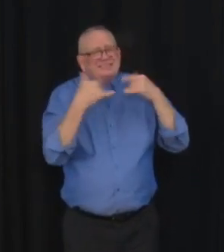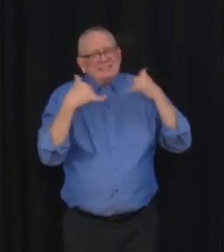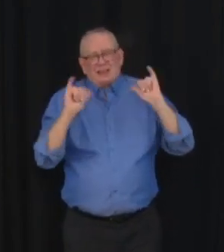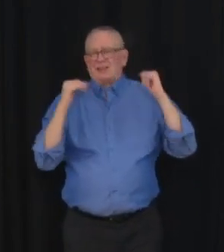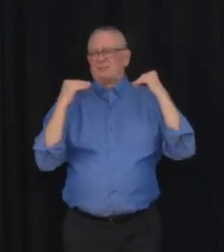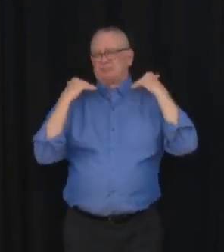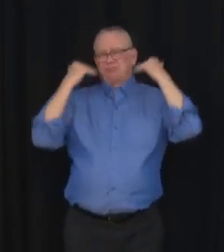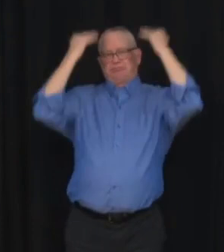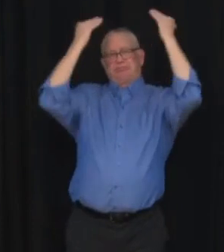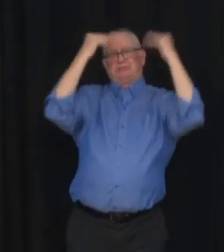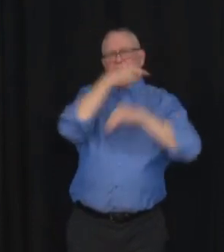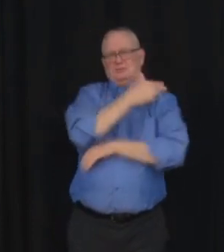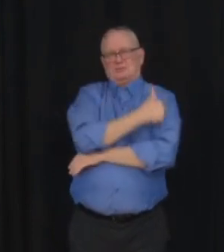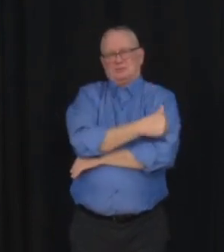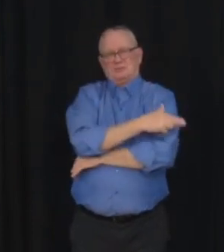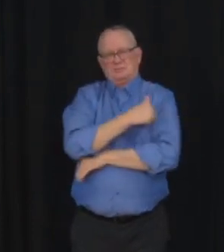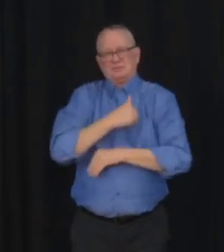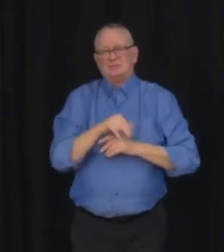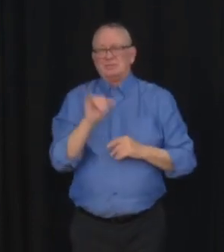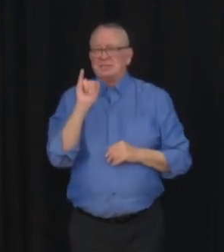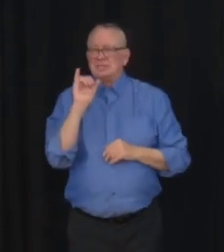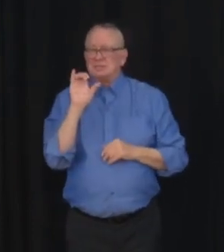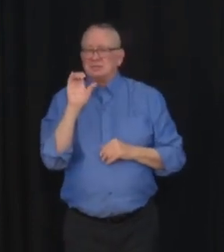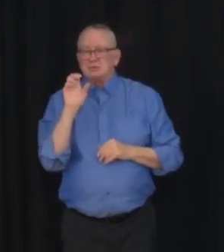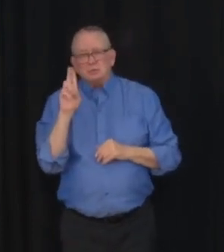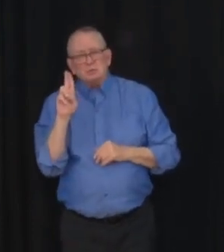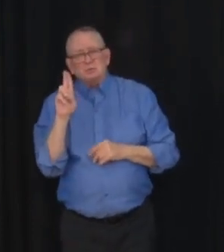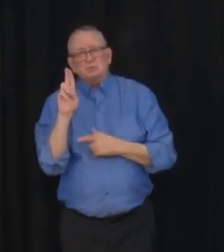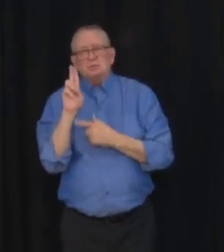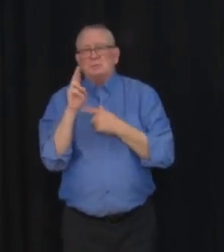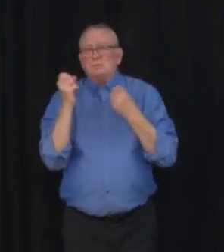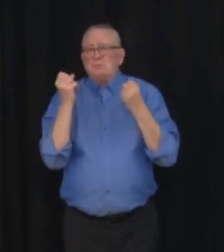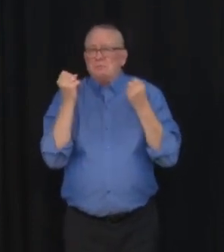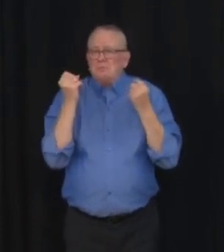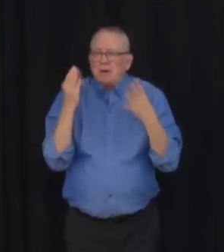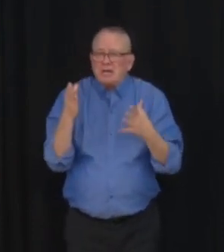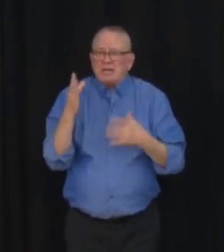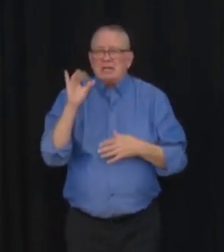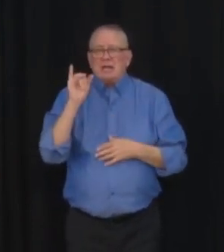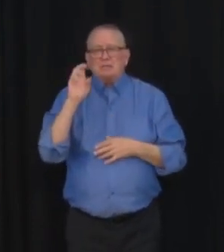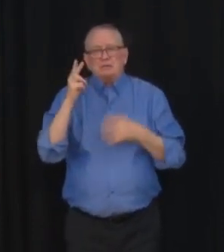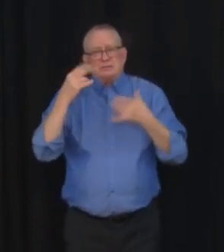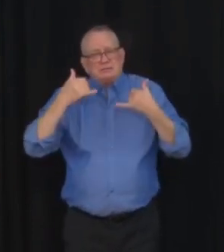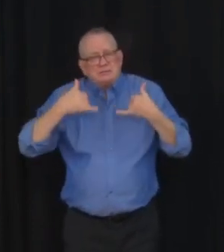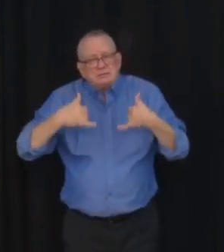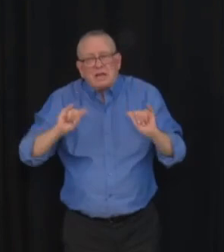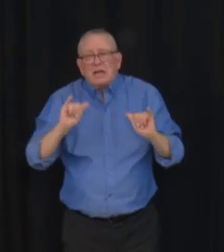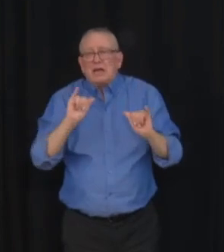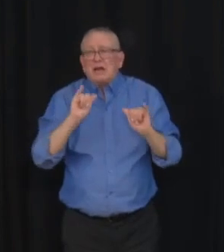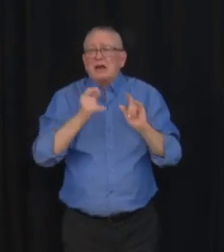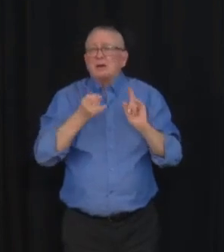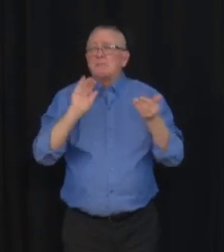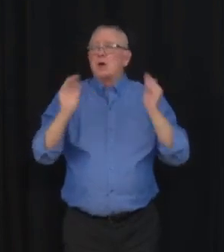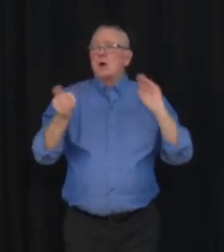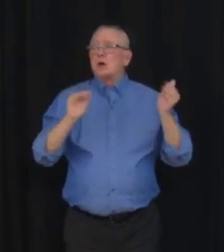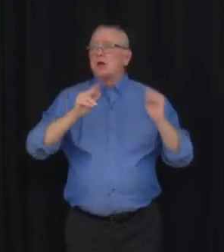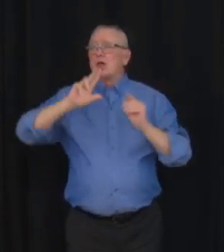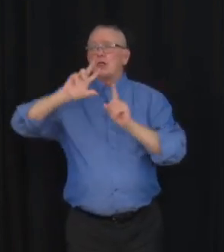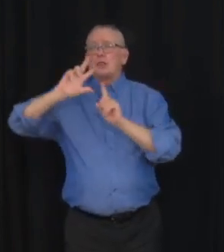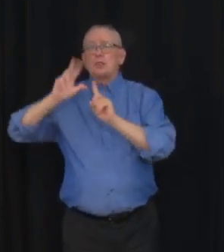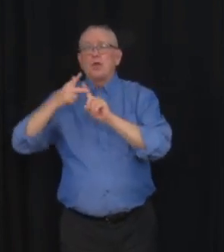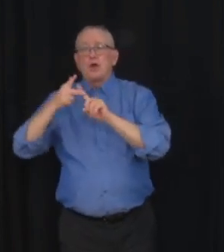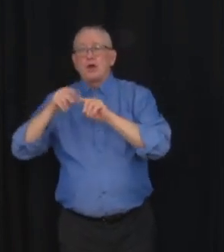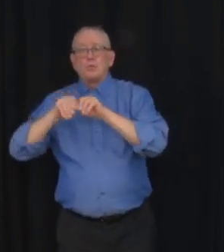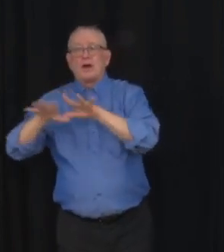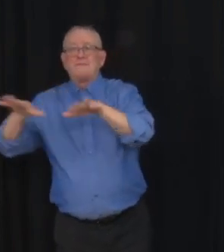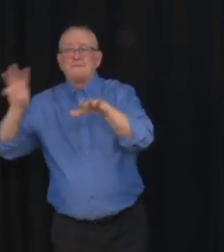in ICU right now as we had at the absolute peak of our 3rd wave. So even though it's encouraging to see numbers decline, again, that's